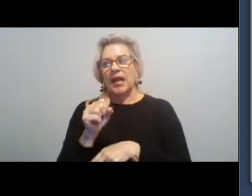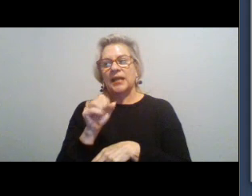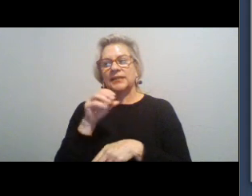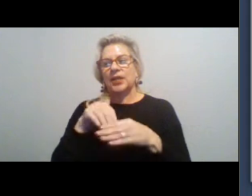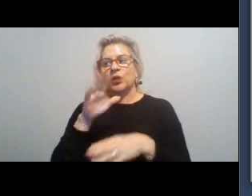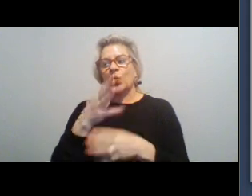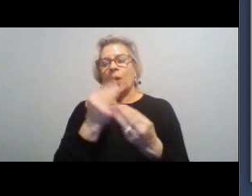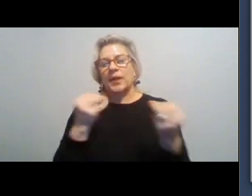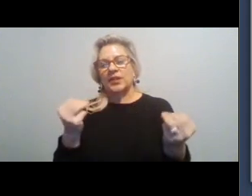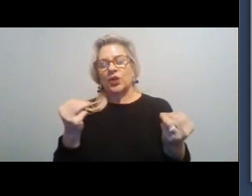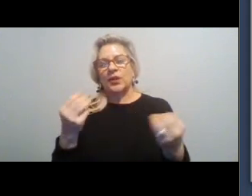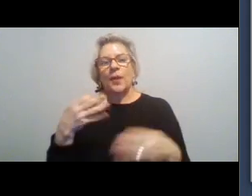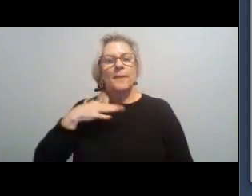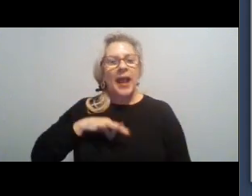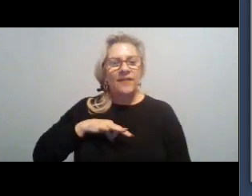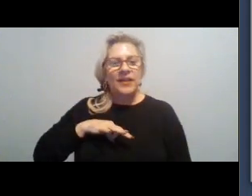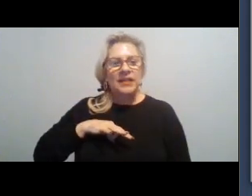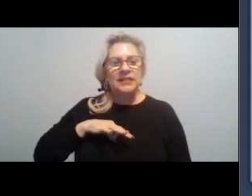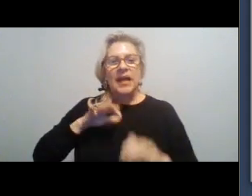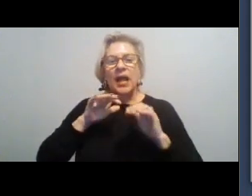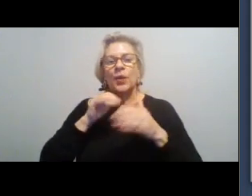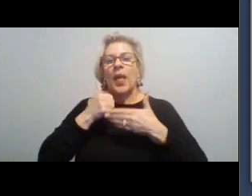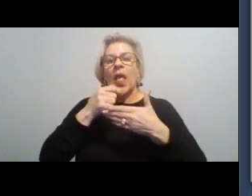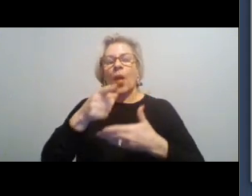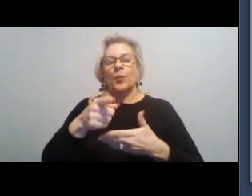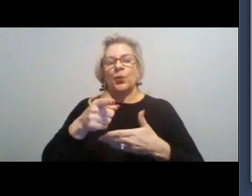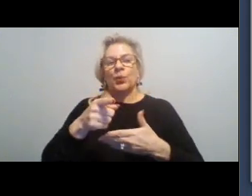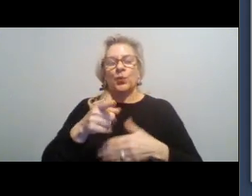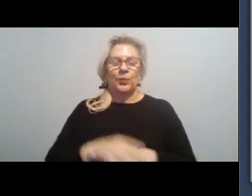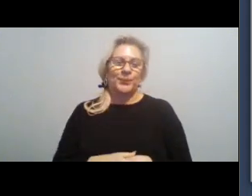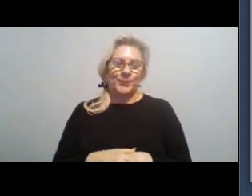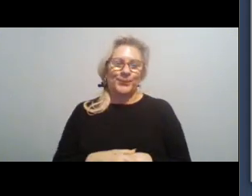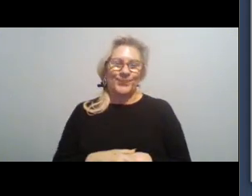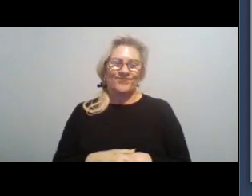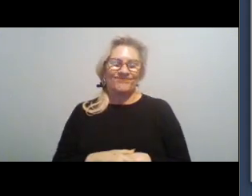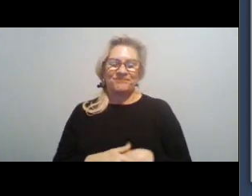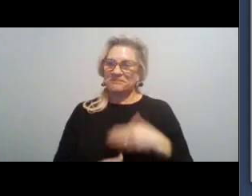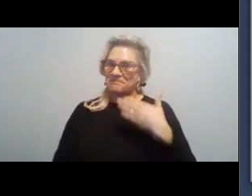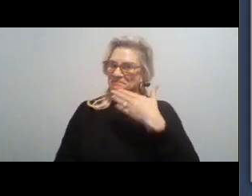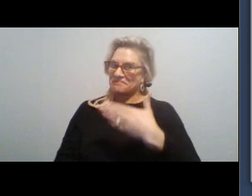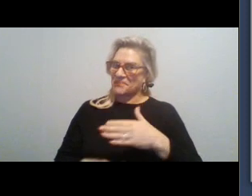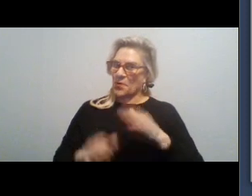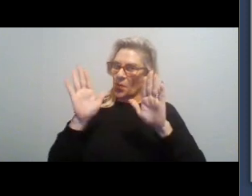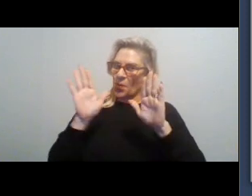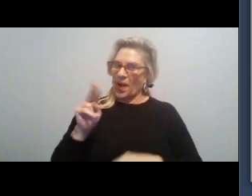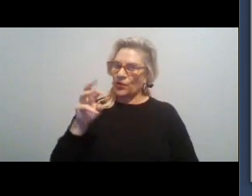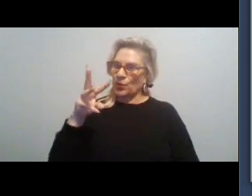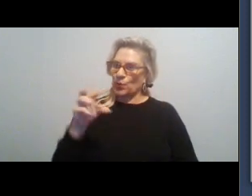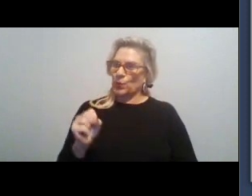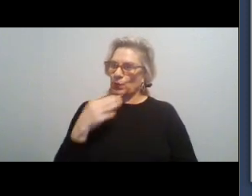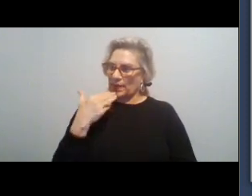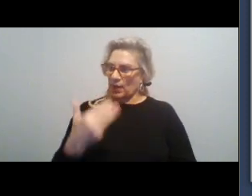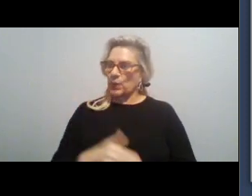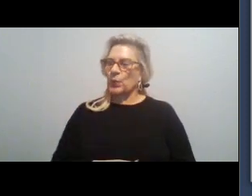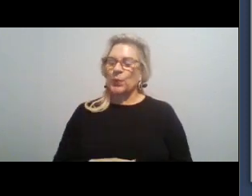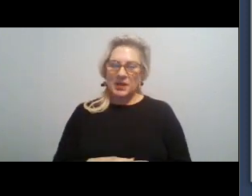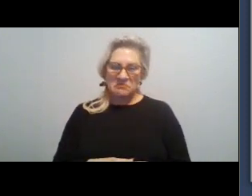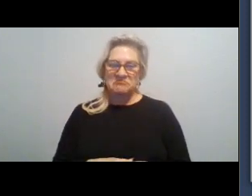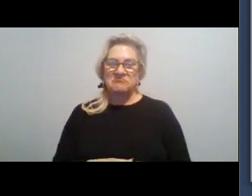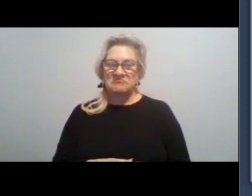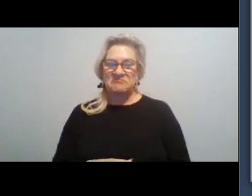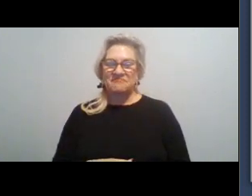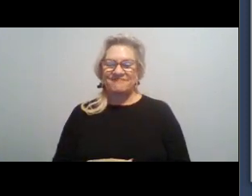materials about the benefits to help you go out and get that. Oh, that's great news. Thank you. Thank you, and thank you. thank you,